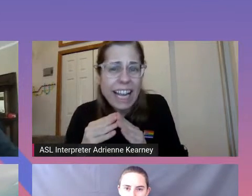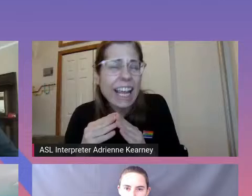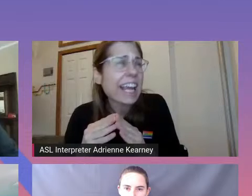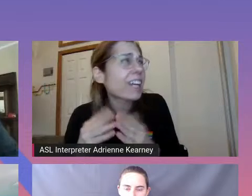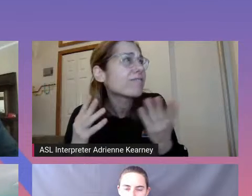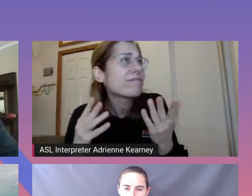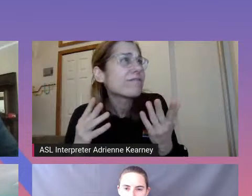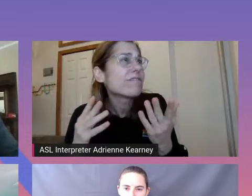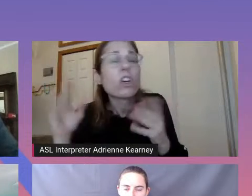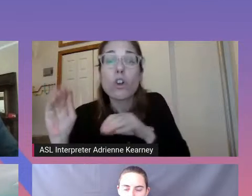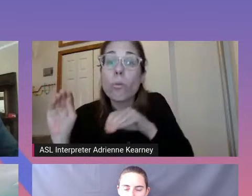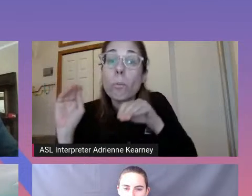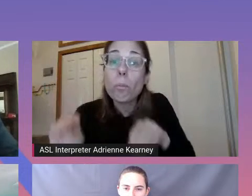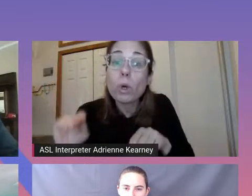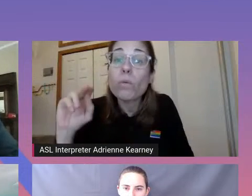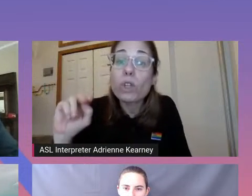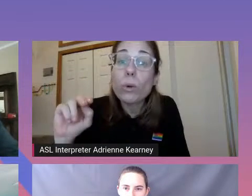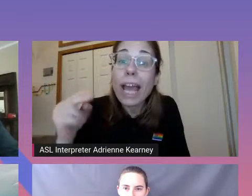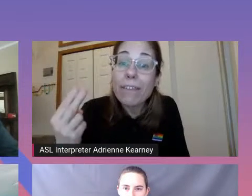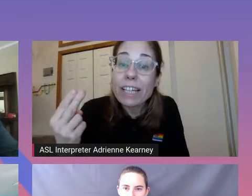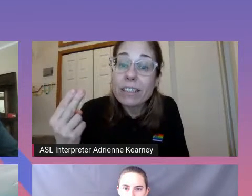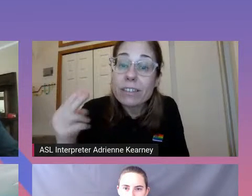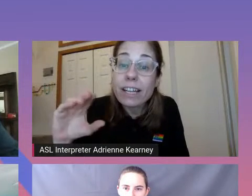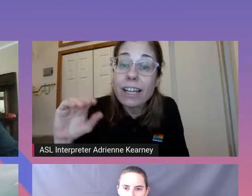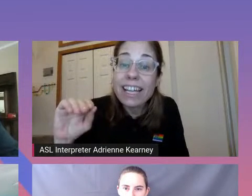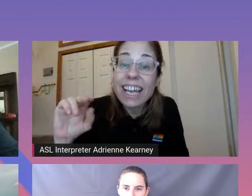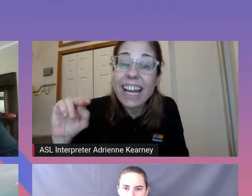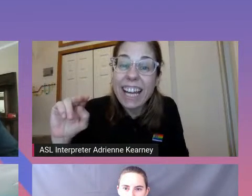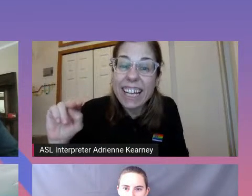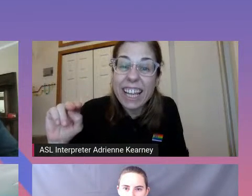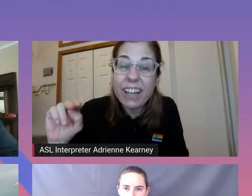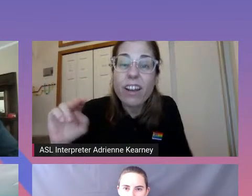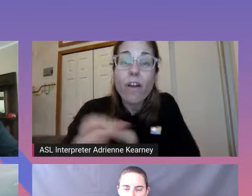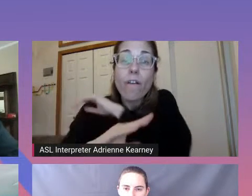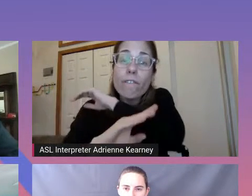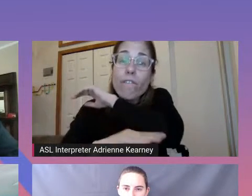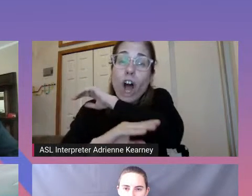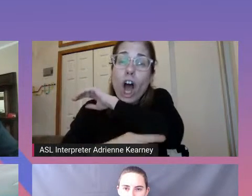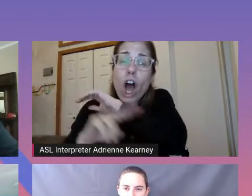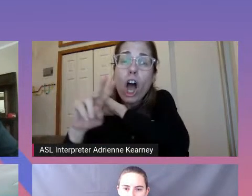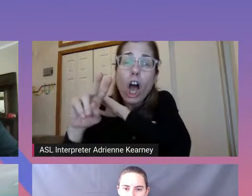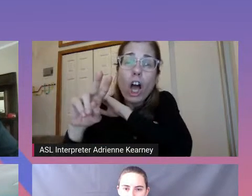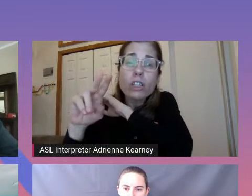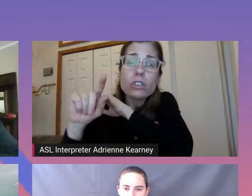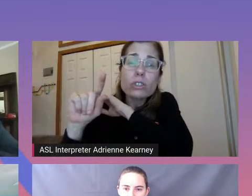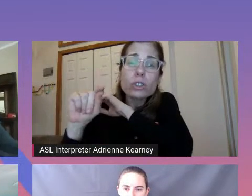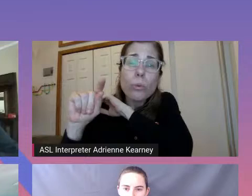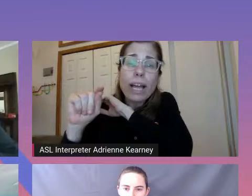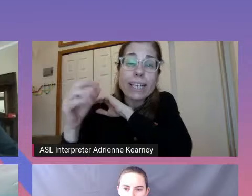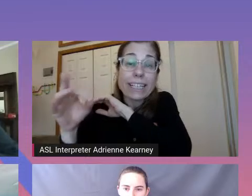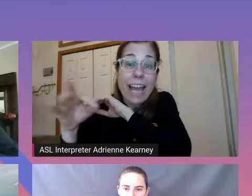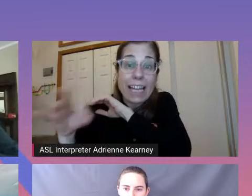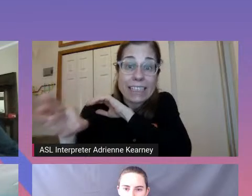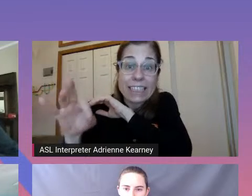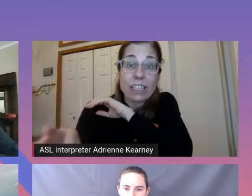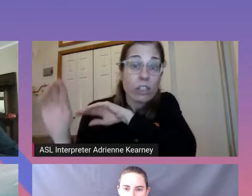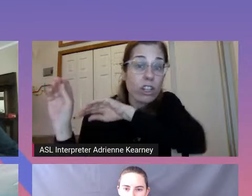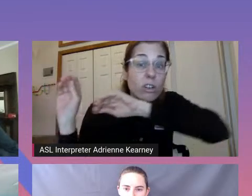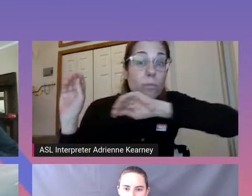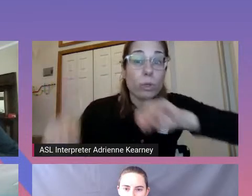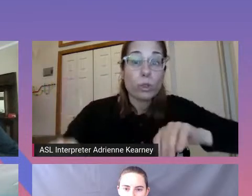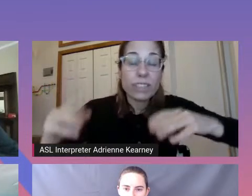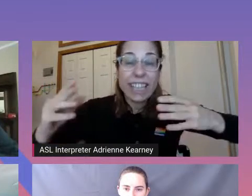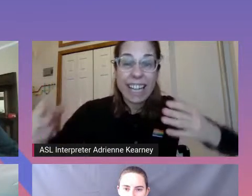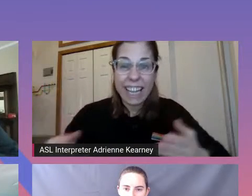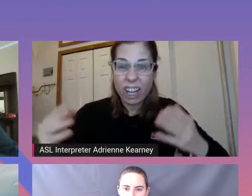new. I moved in the fall of 2019. I feel more part of New Haven than I have ever felt